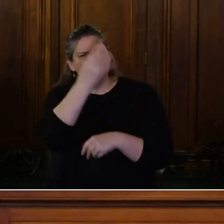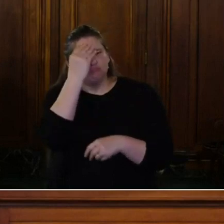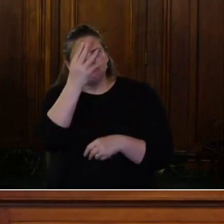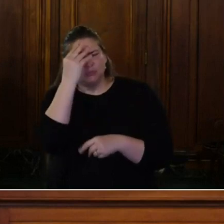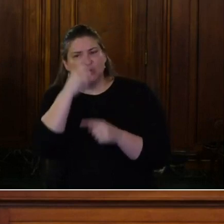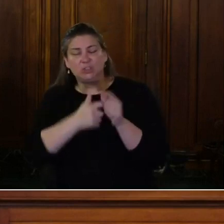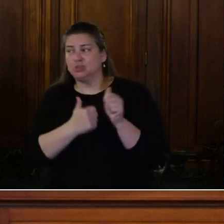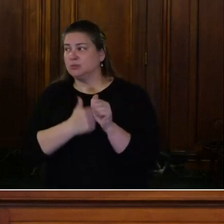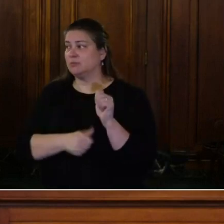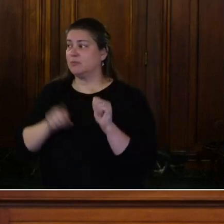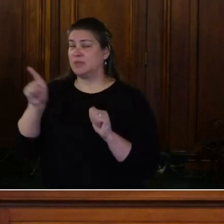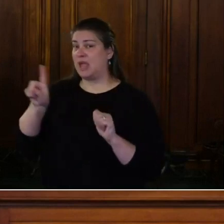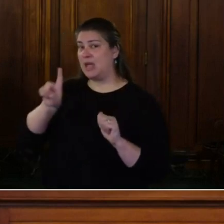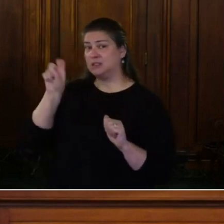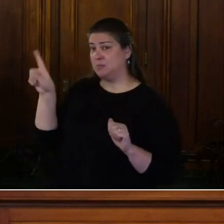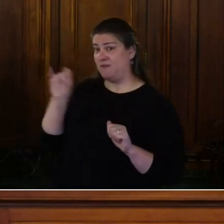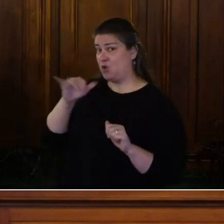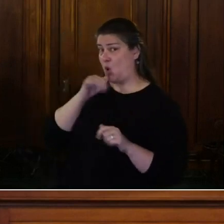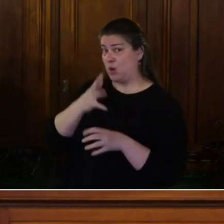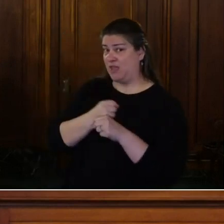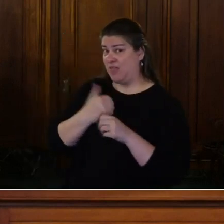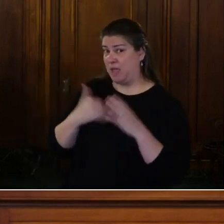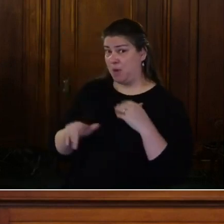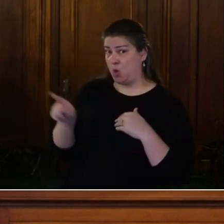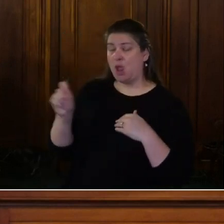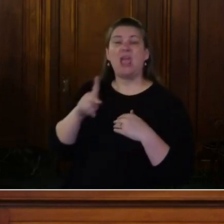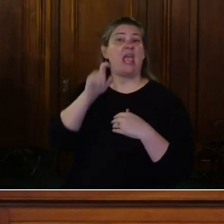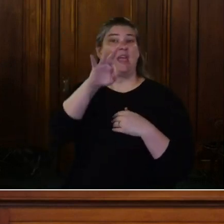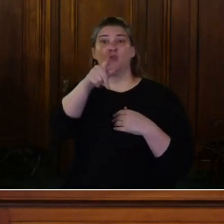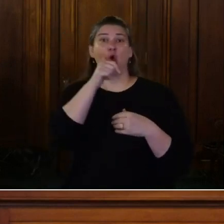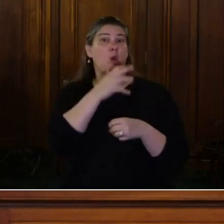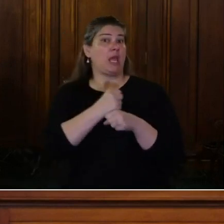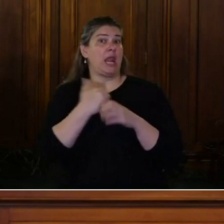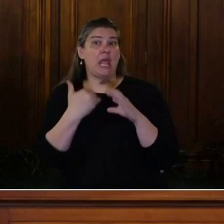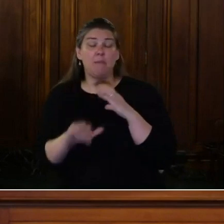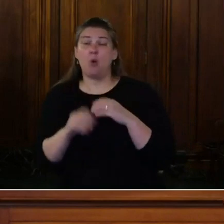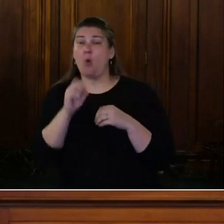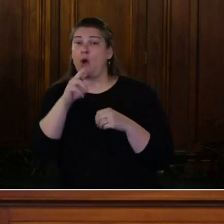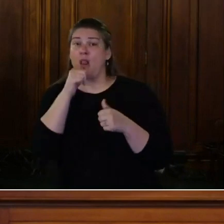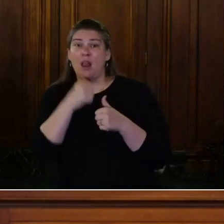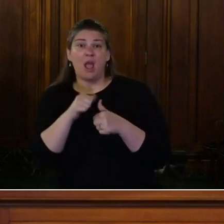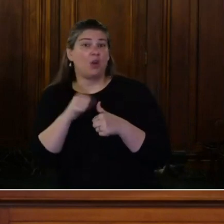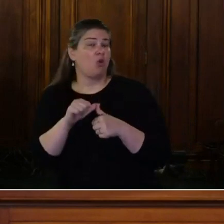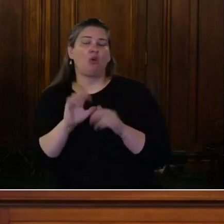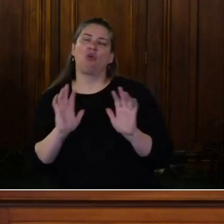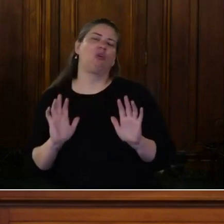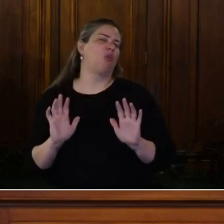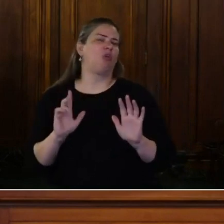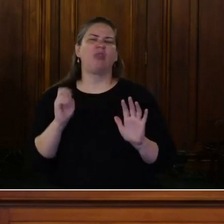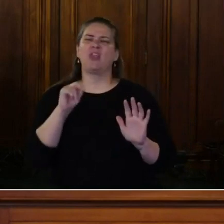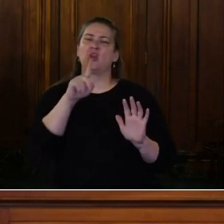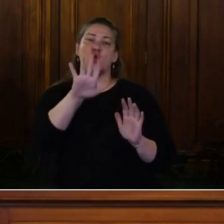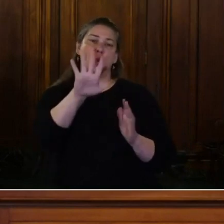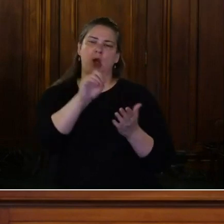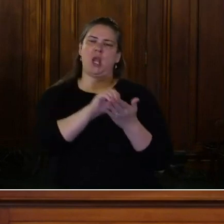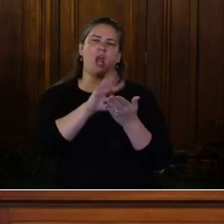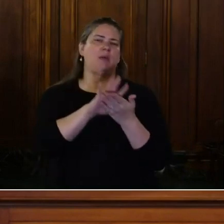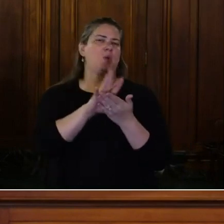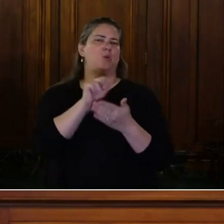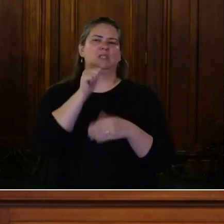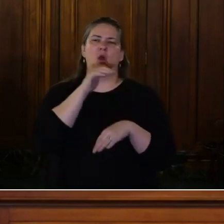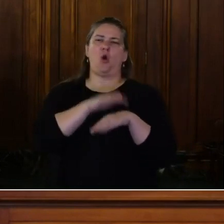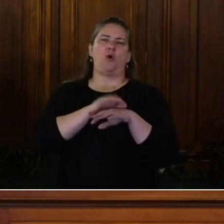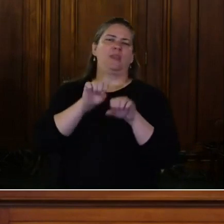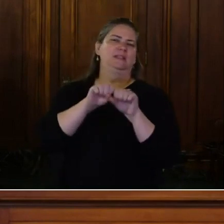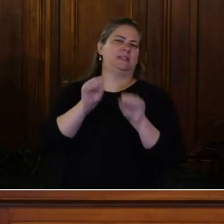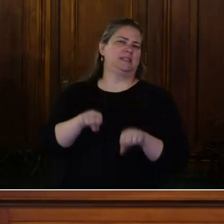Don't email, then you're okay. If you don't get an email or a letter then your documents weren't on the system